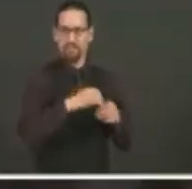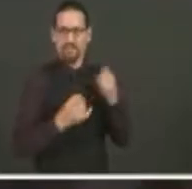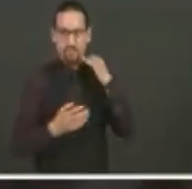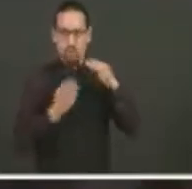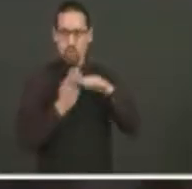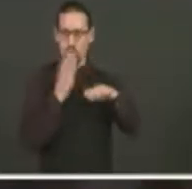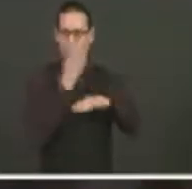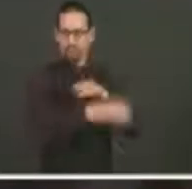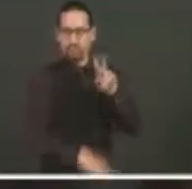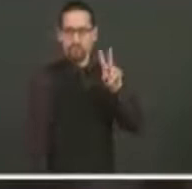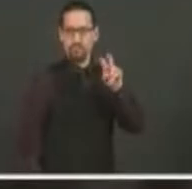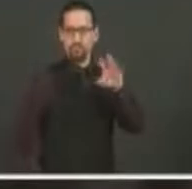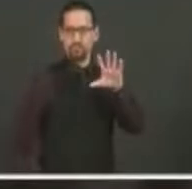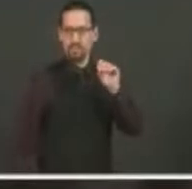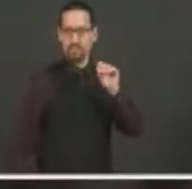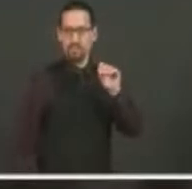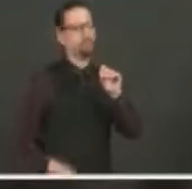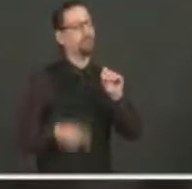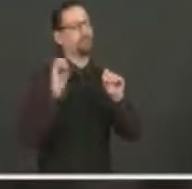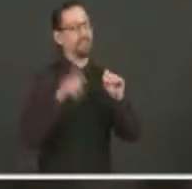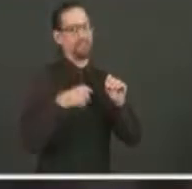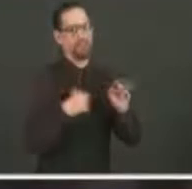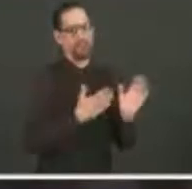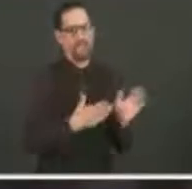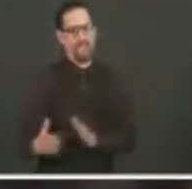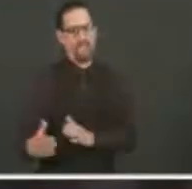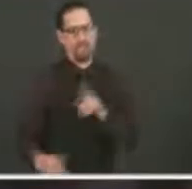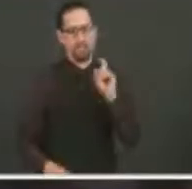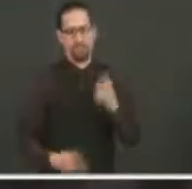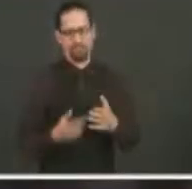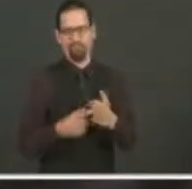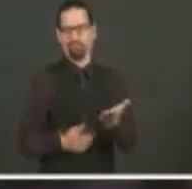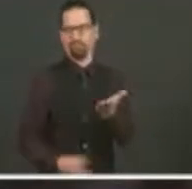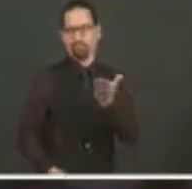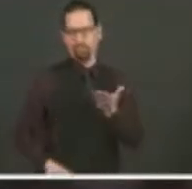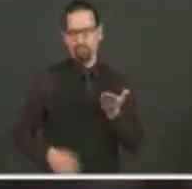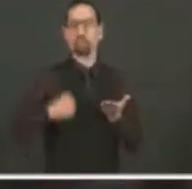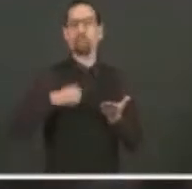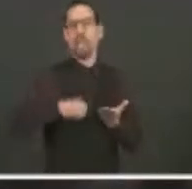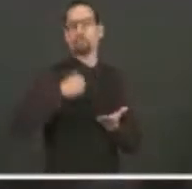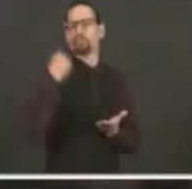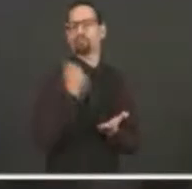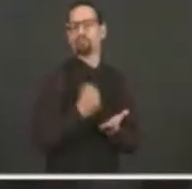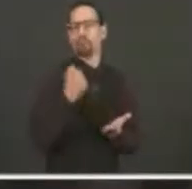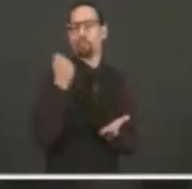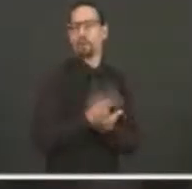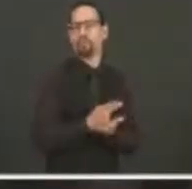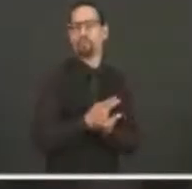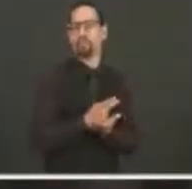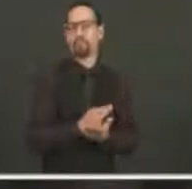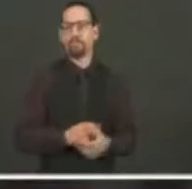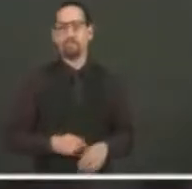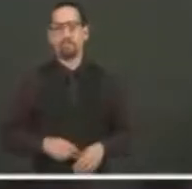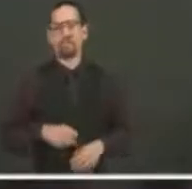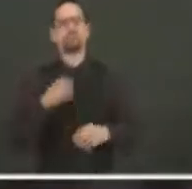that plan needs to be approved. More explanation regarding that process will also be available online.